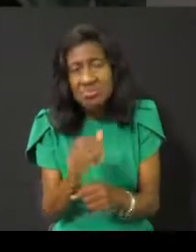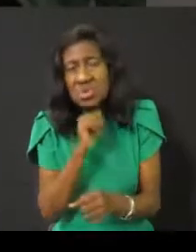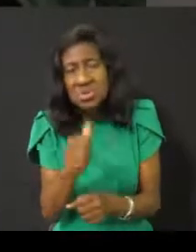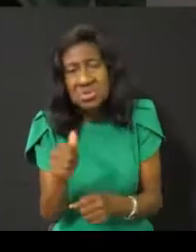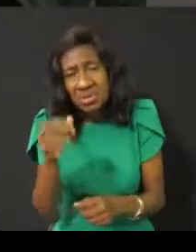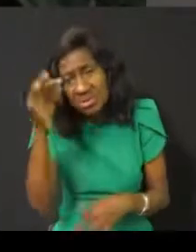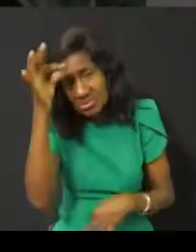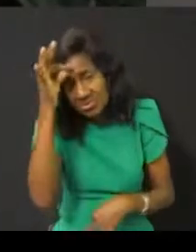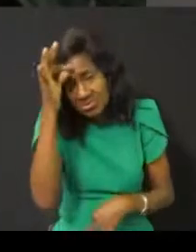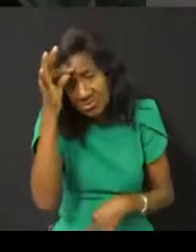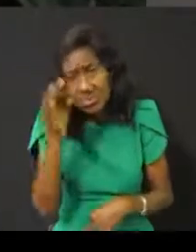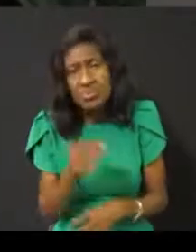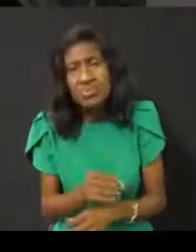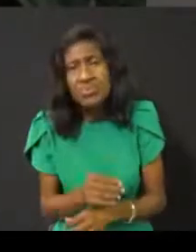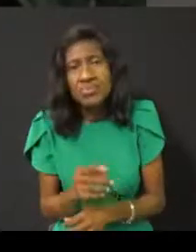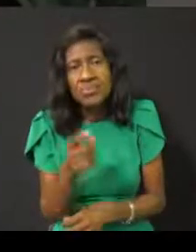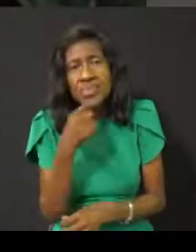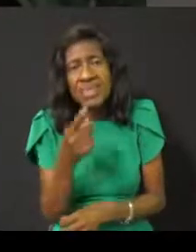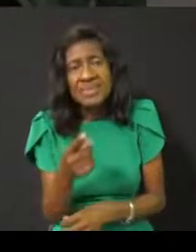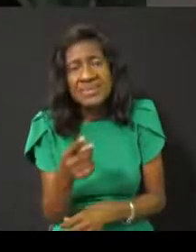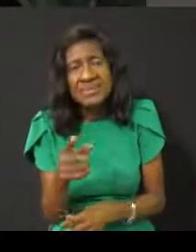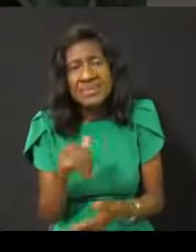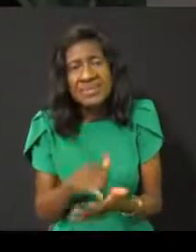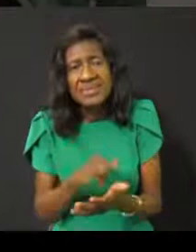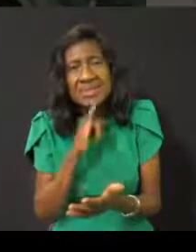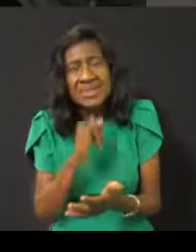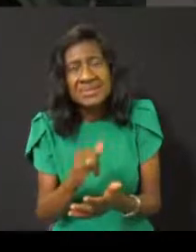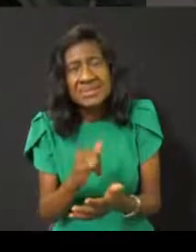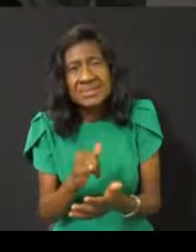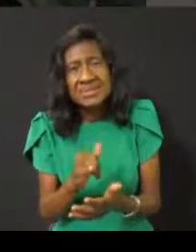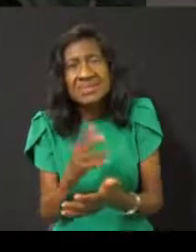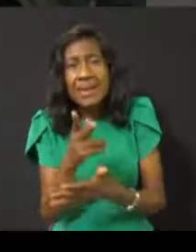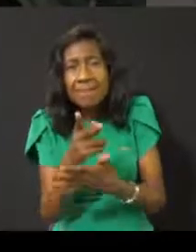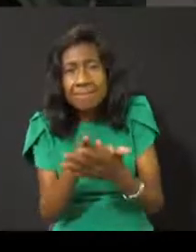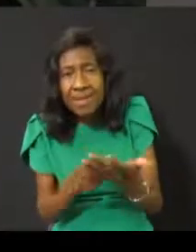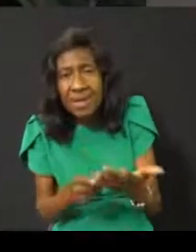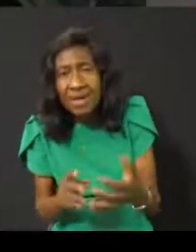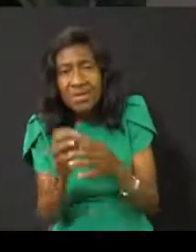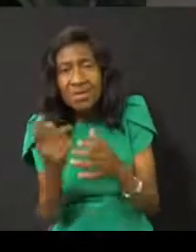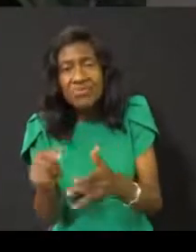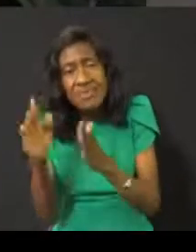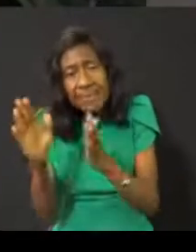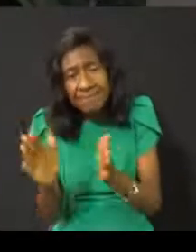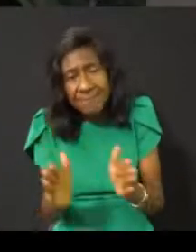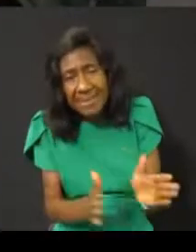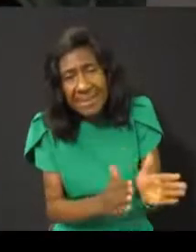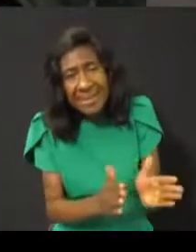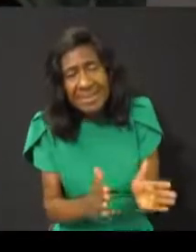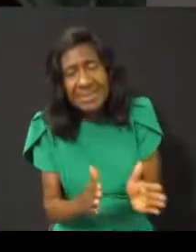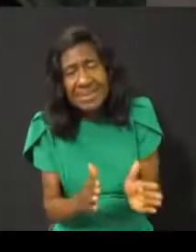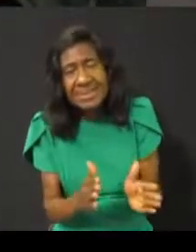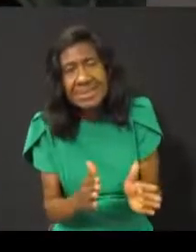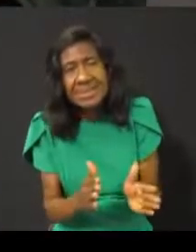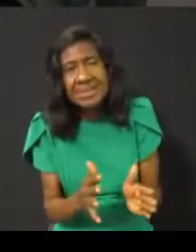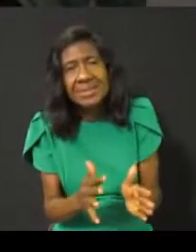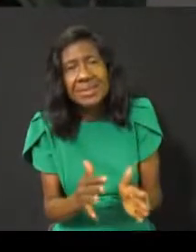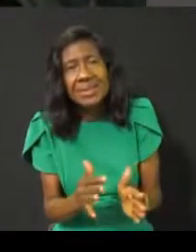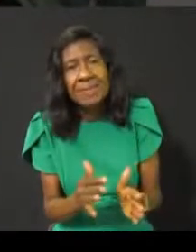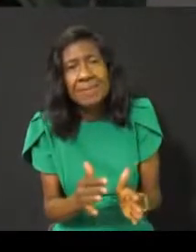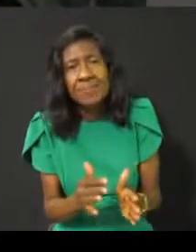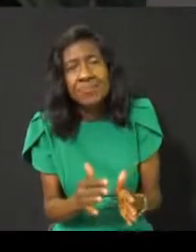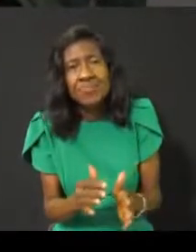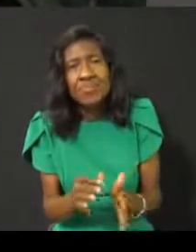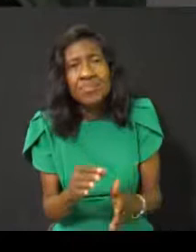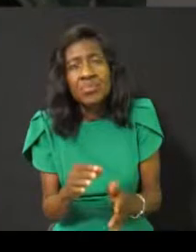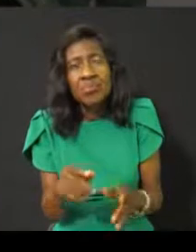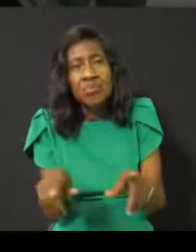So that is part of the response plan that we're building in and the action plan as a result. I